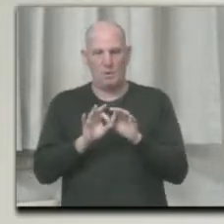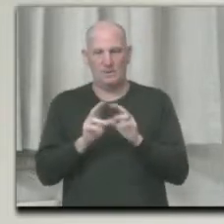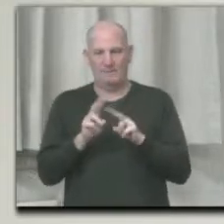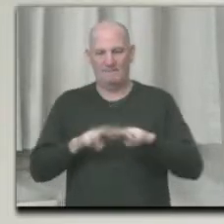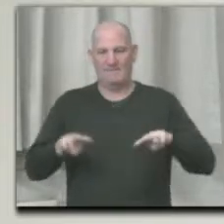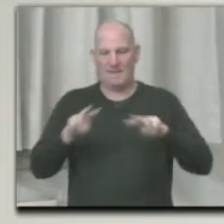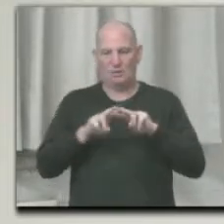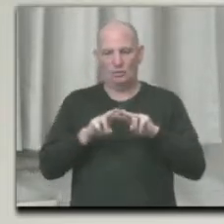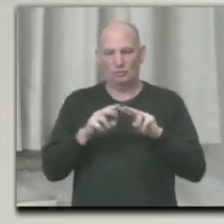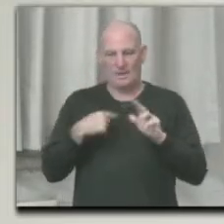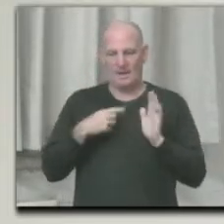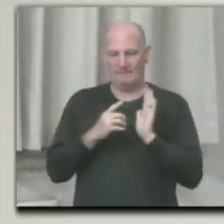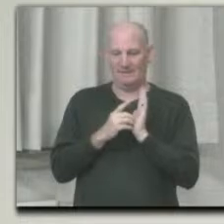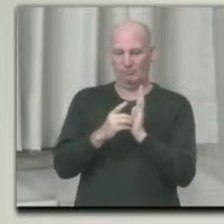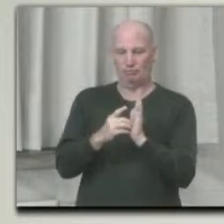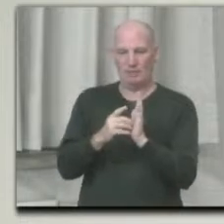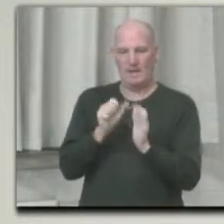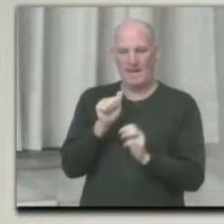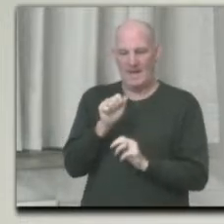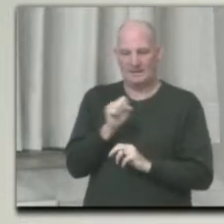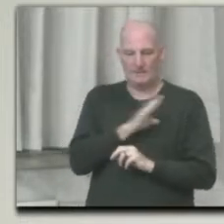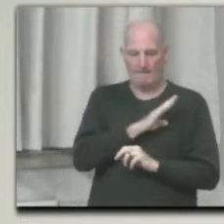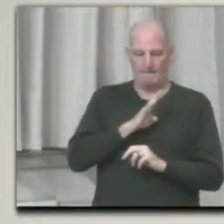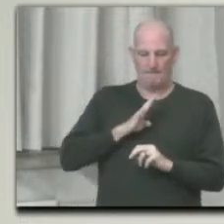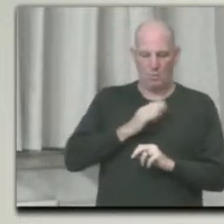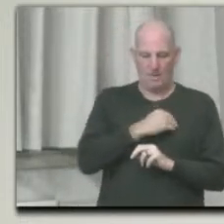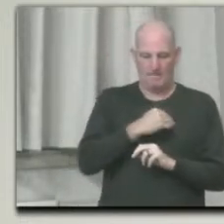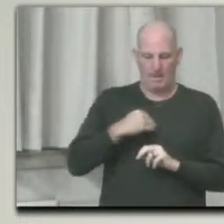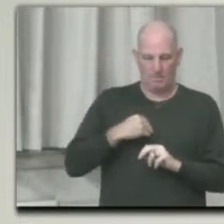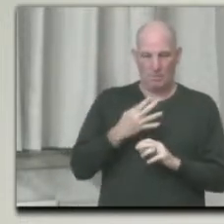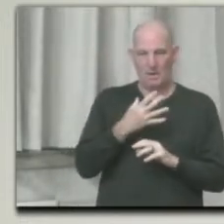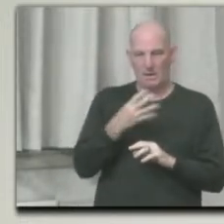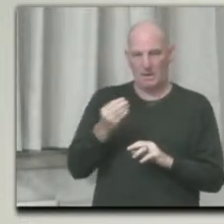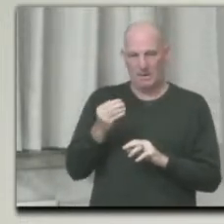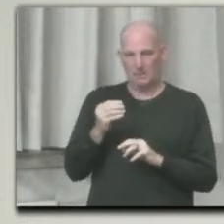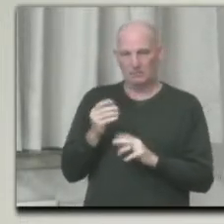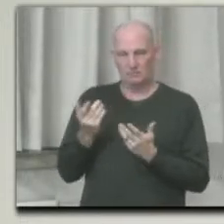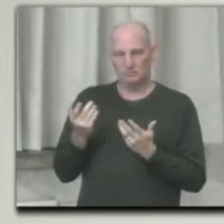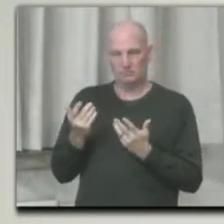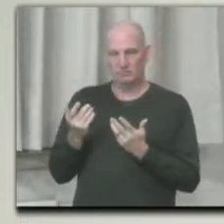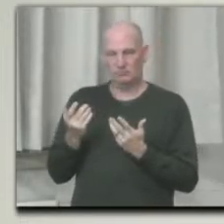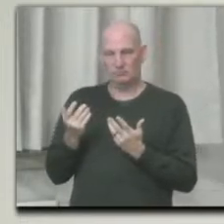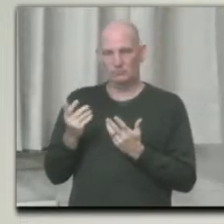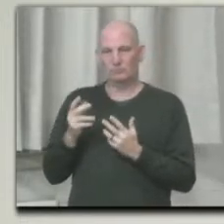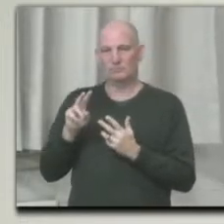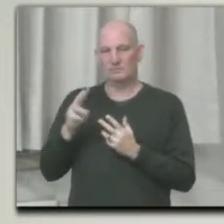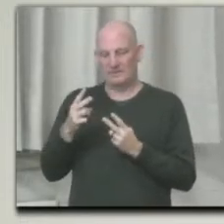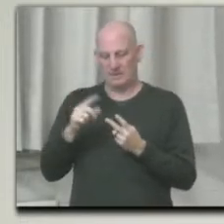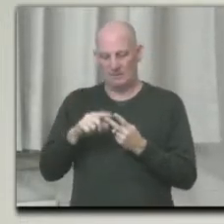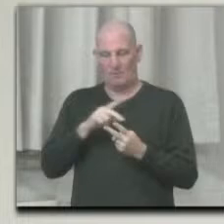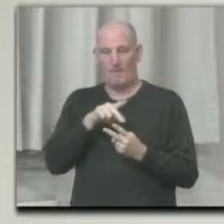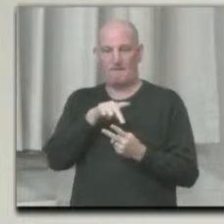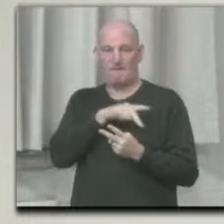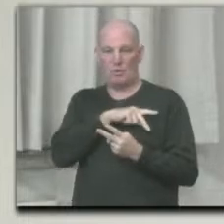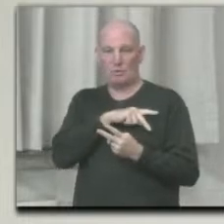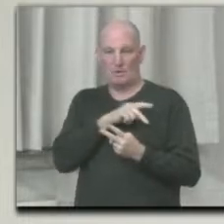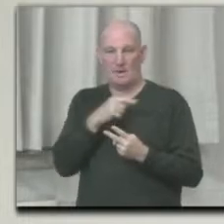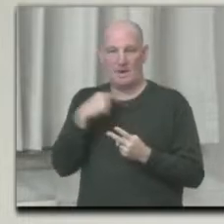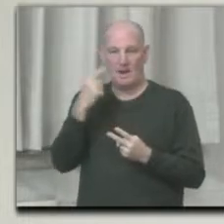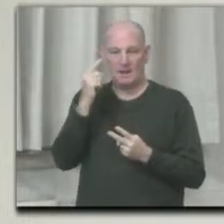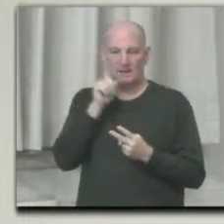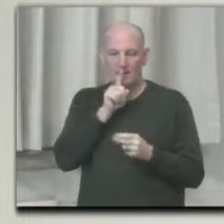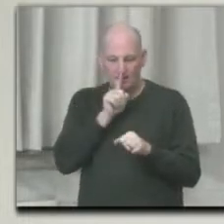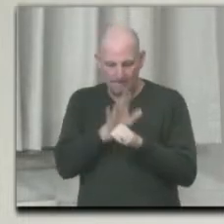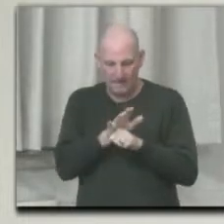demonstrated as a board member and also as chair of the P&G committee. Second, from a personal perspective, I've been committed